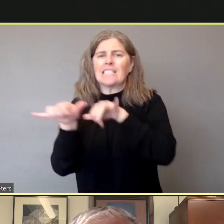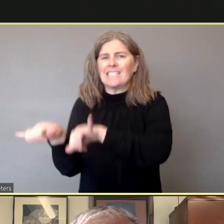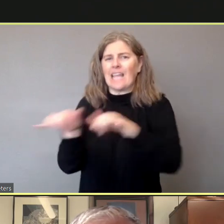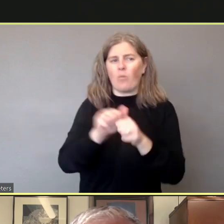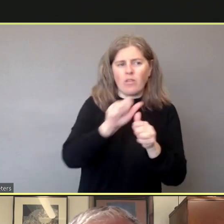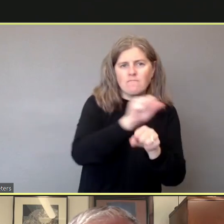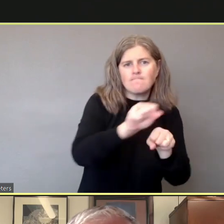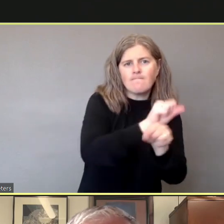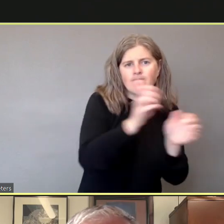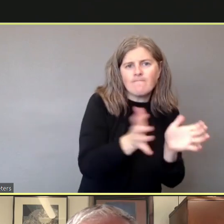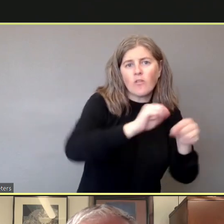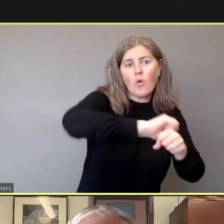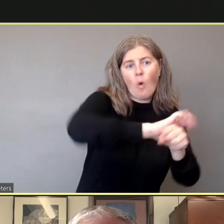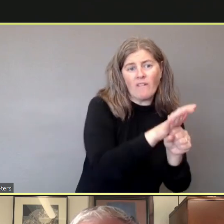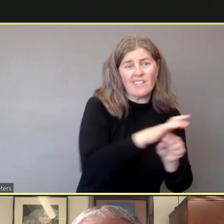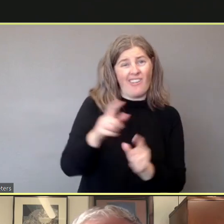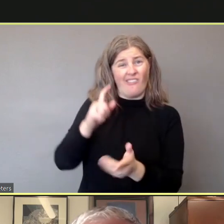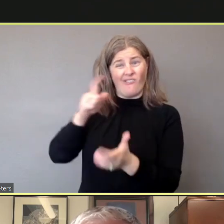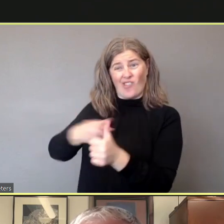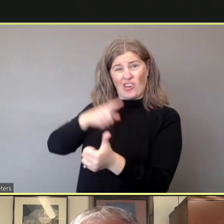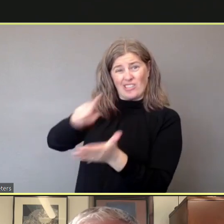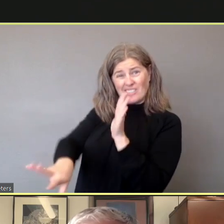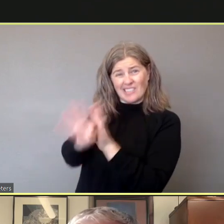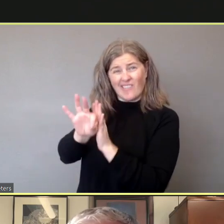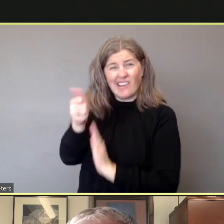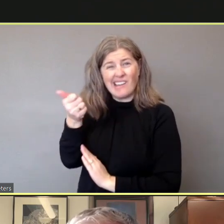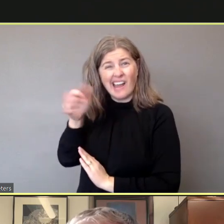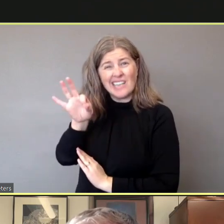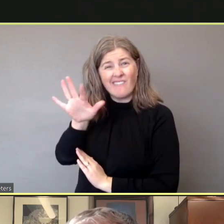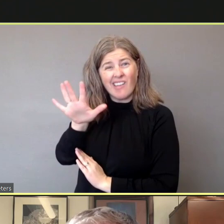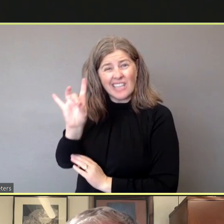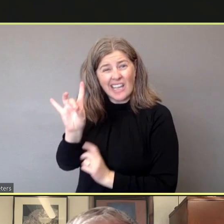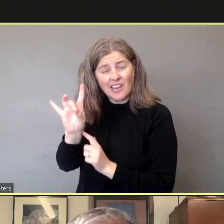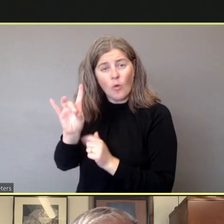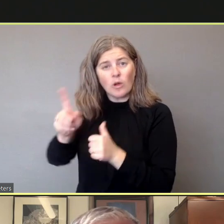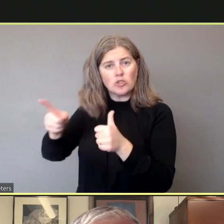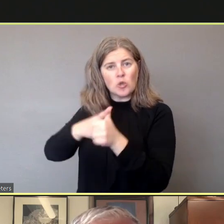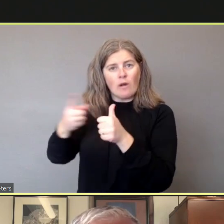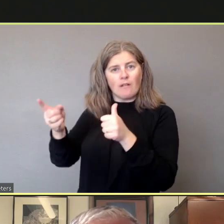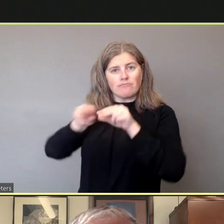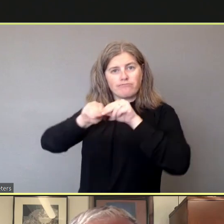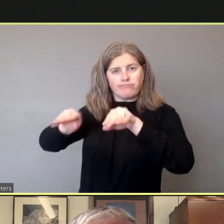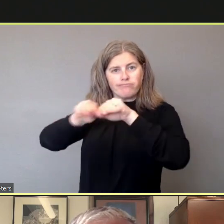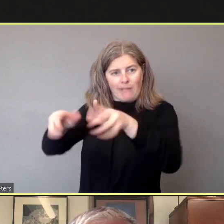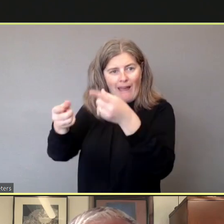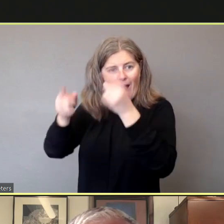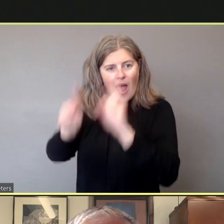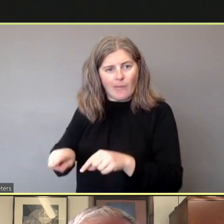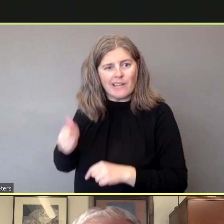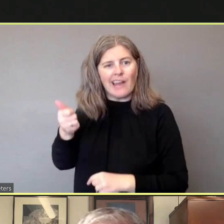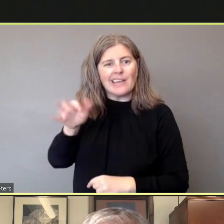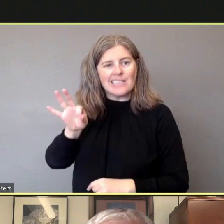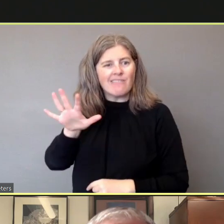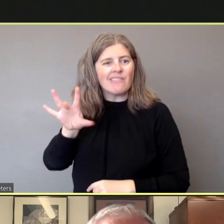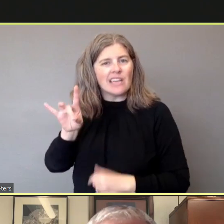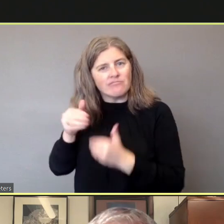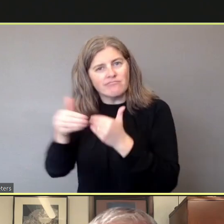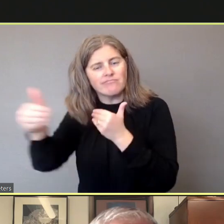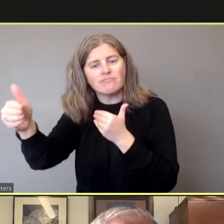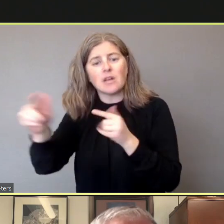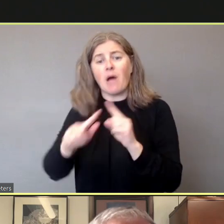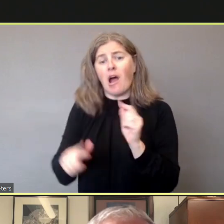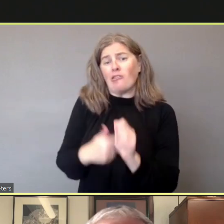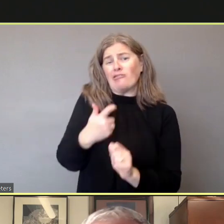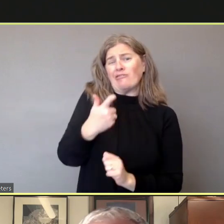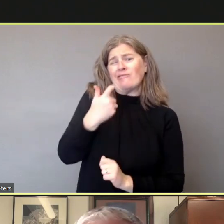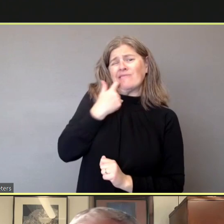was first discovered in 1958 with 2 initial outbreaks. And, but more recently, it